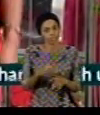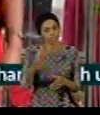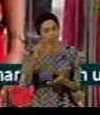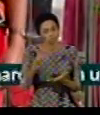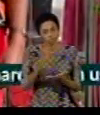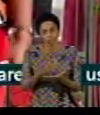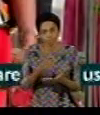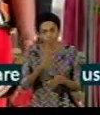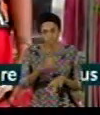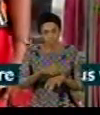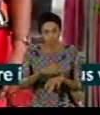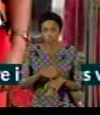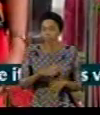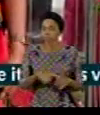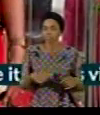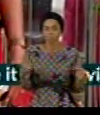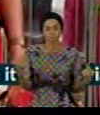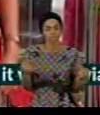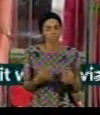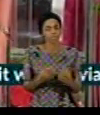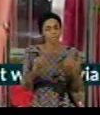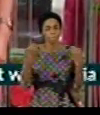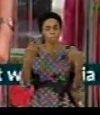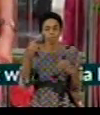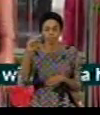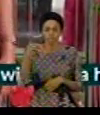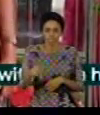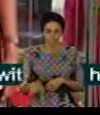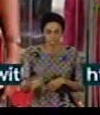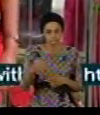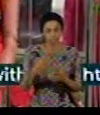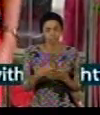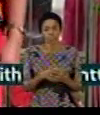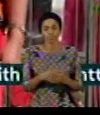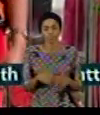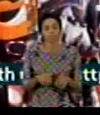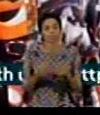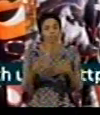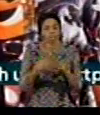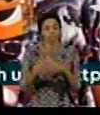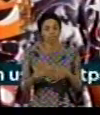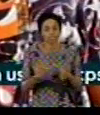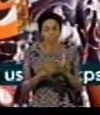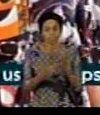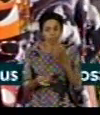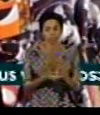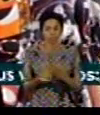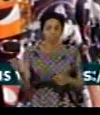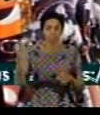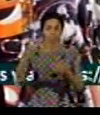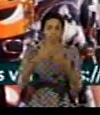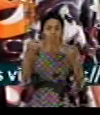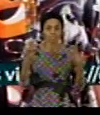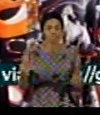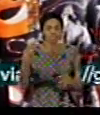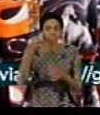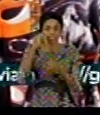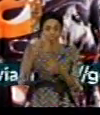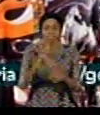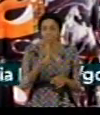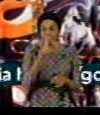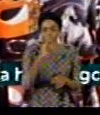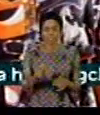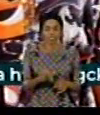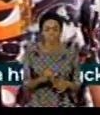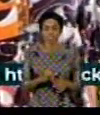I depend too much on my leg. But after that program, till today, I'm healed. Church, join